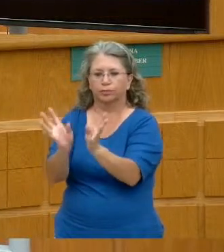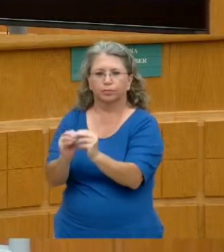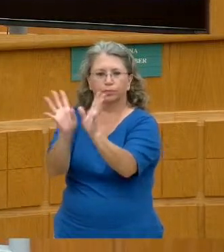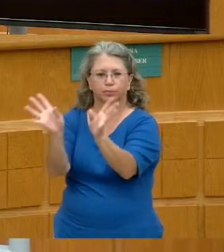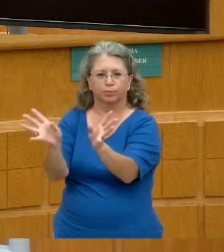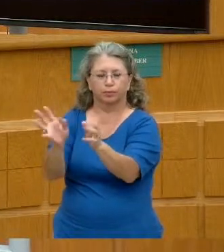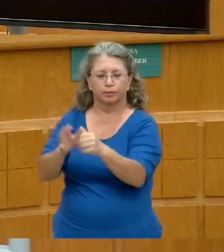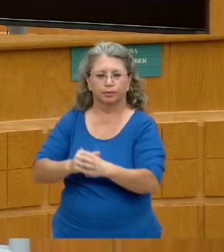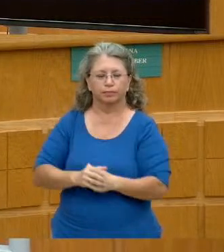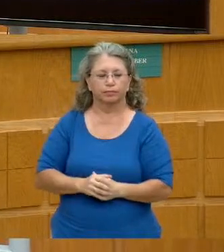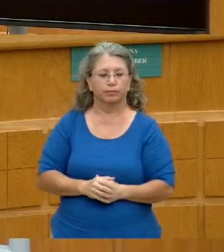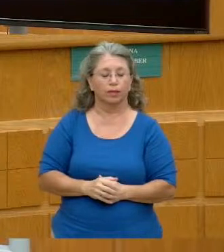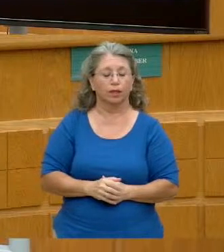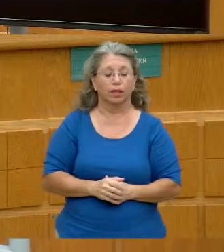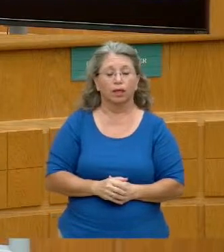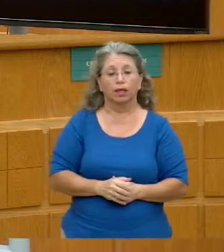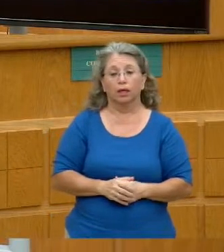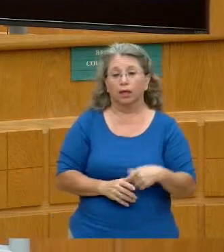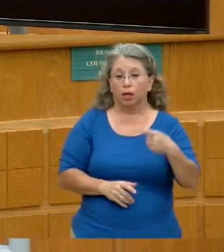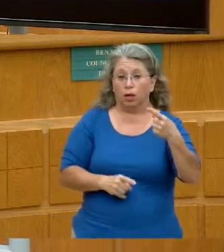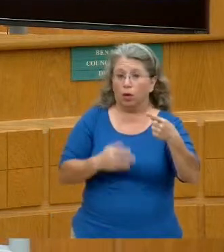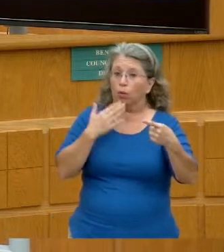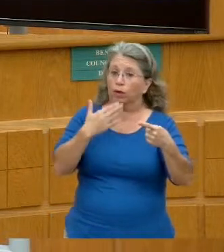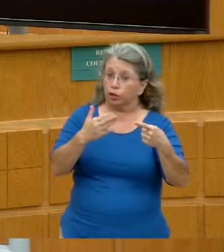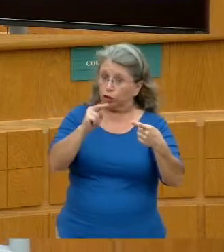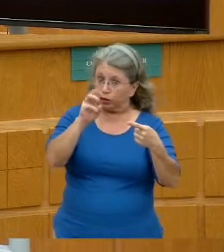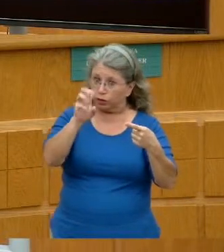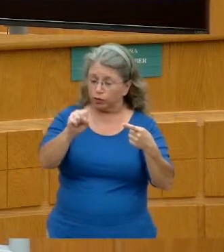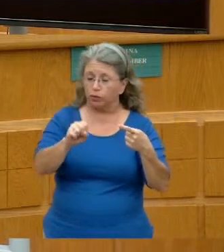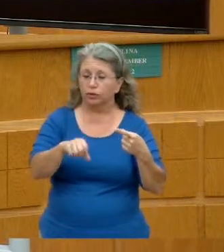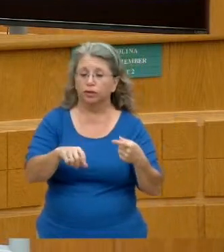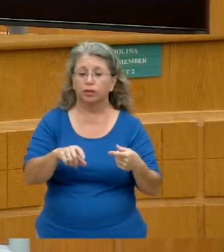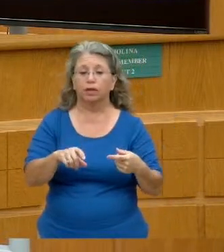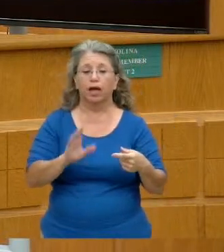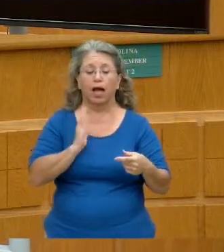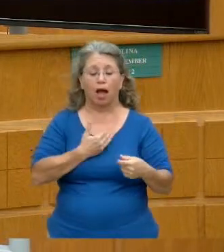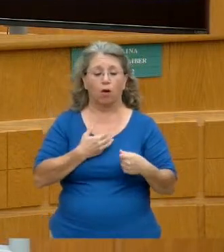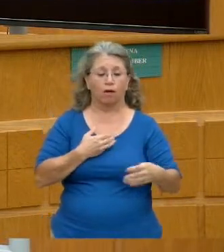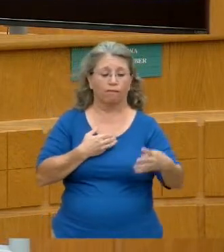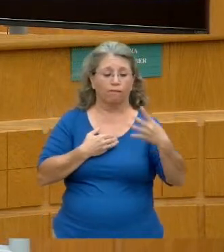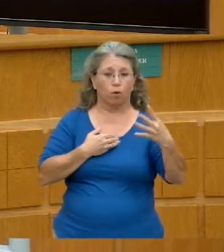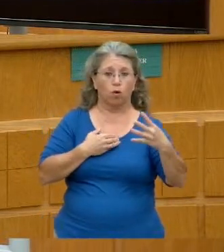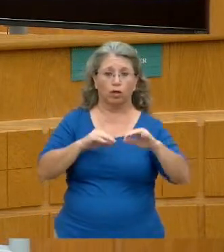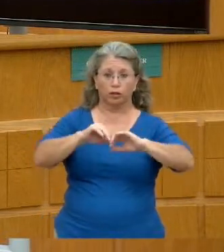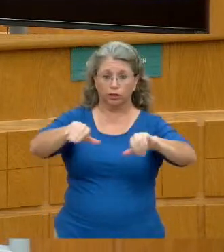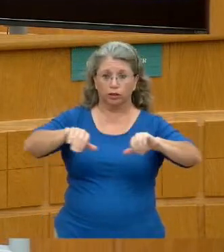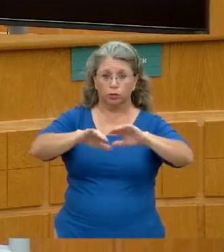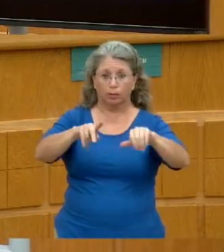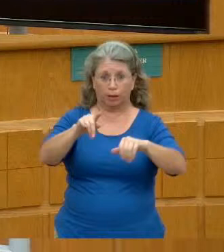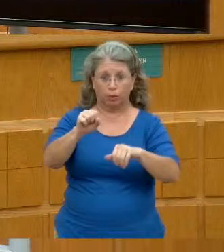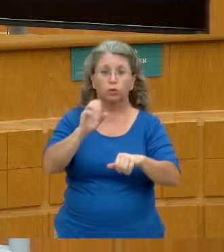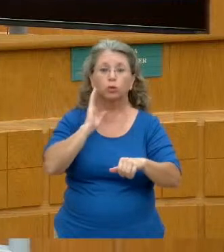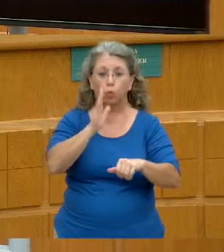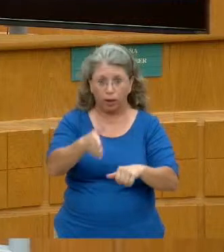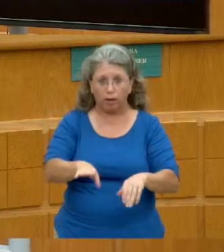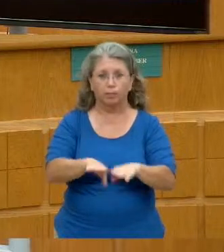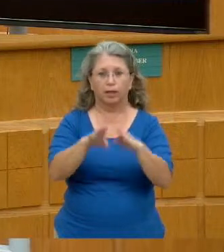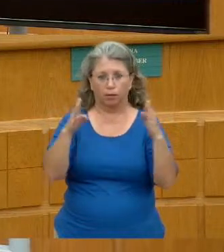one point of maybe good news is we do have 4 swimming pools, though, that will be open. On this slide here, we